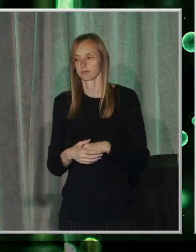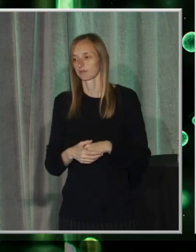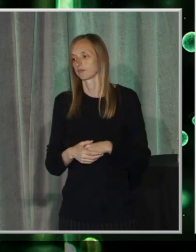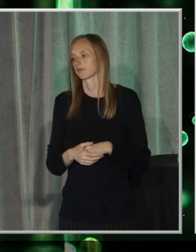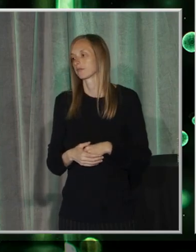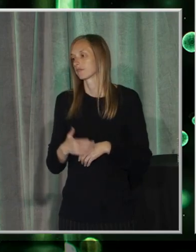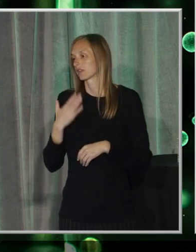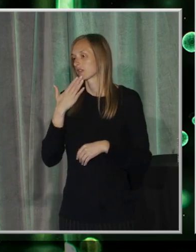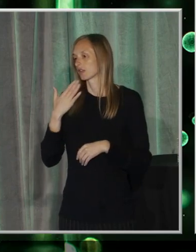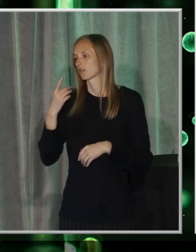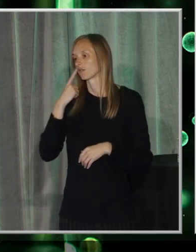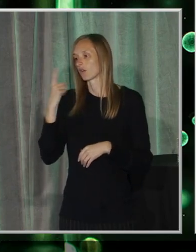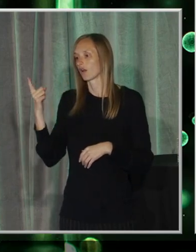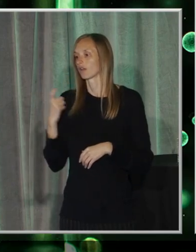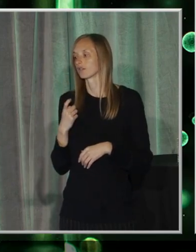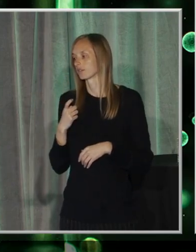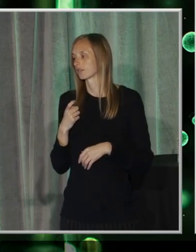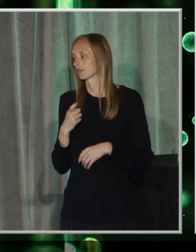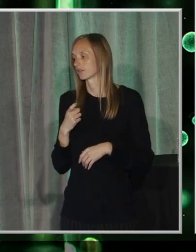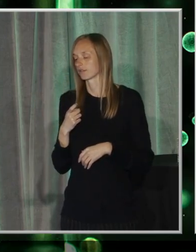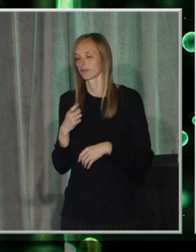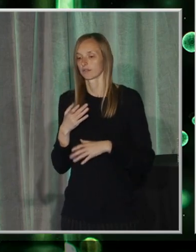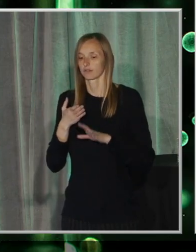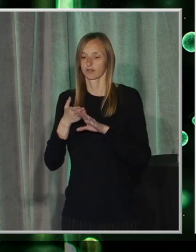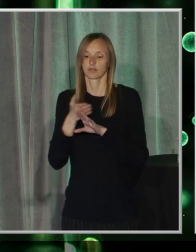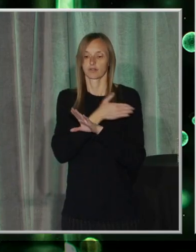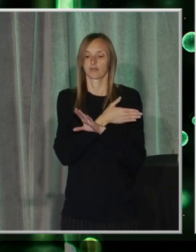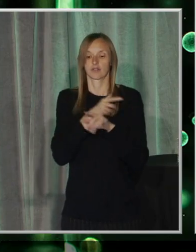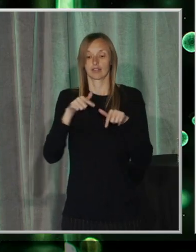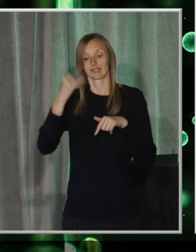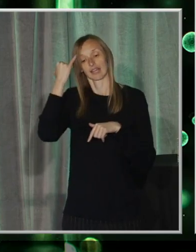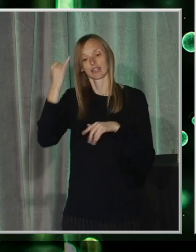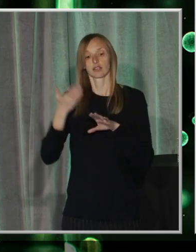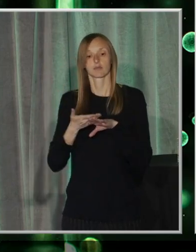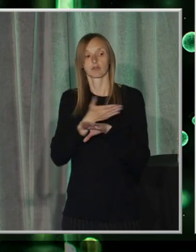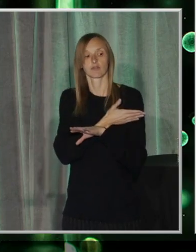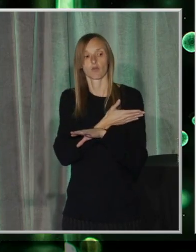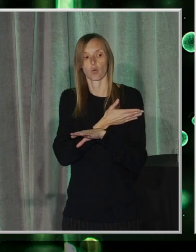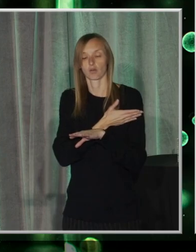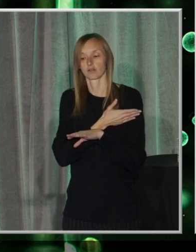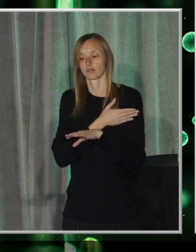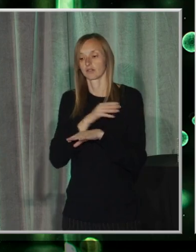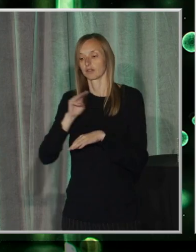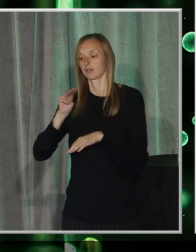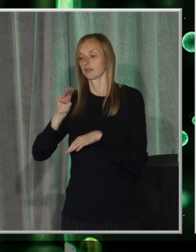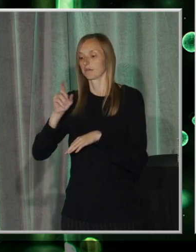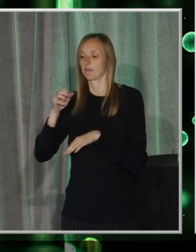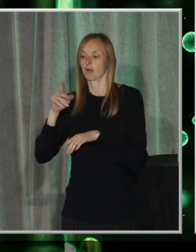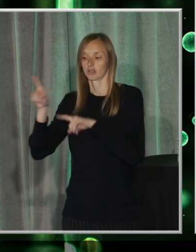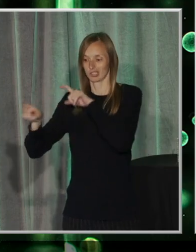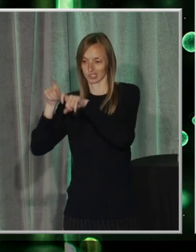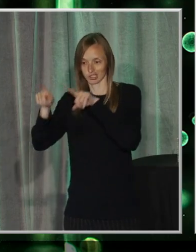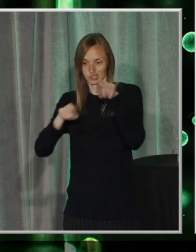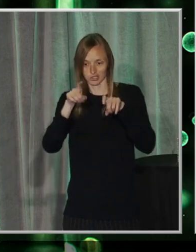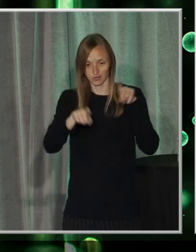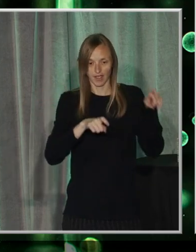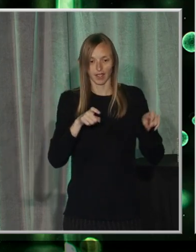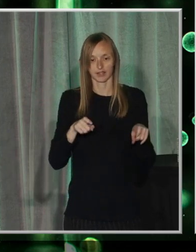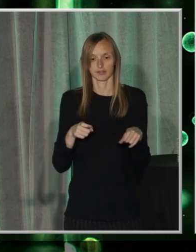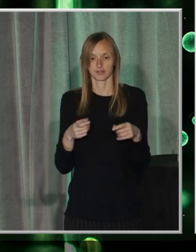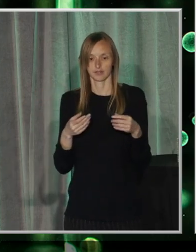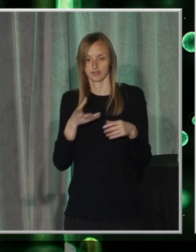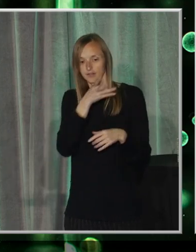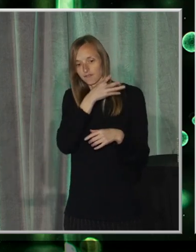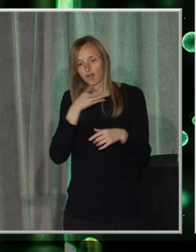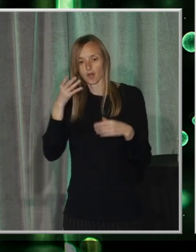Thank you so much. So before we come up with this idea, we make market survey. We went to the retailers and then we